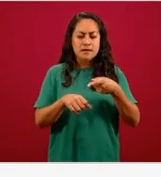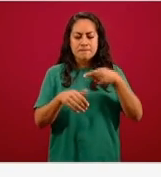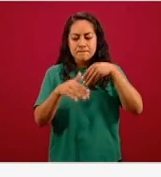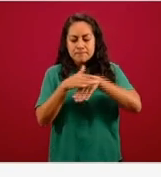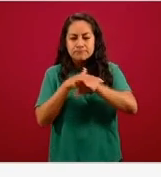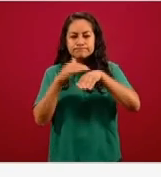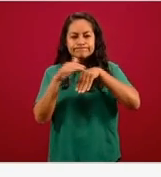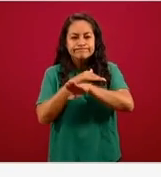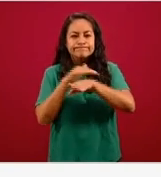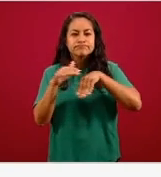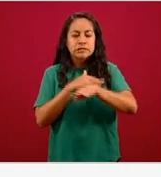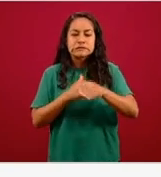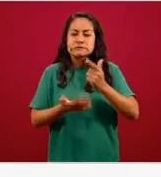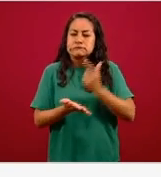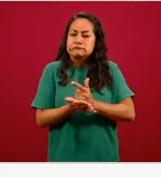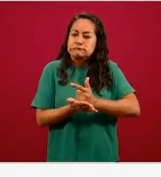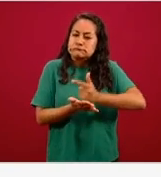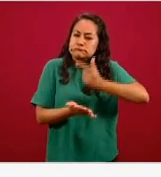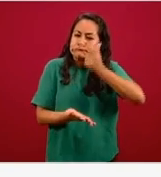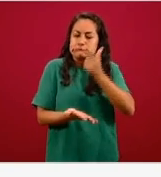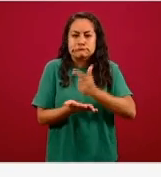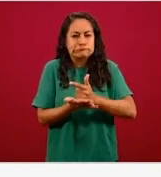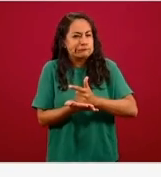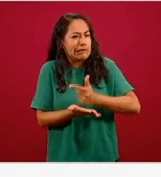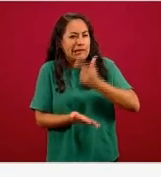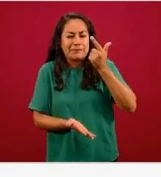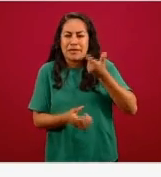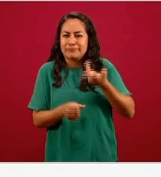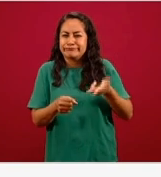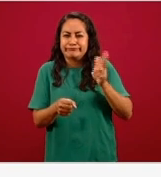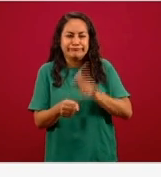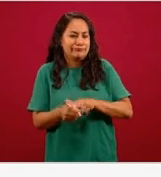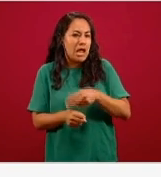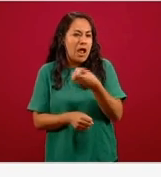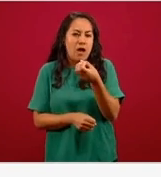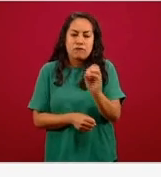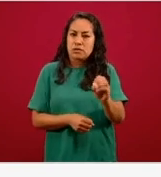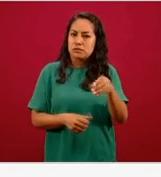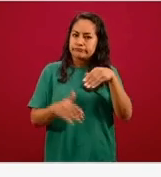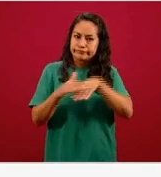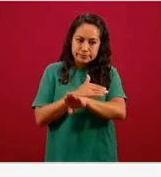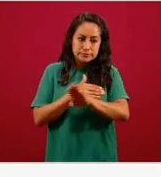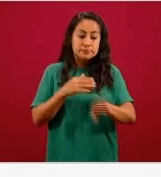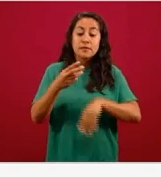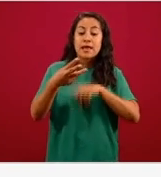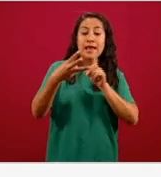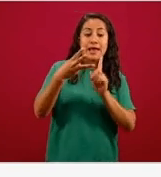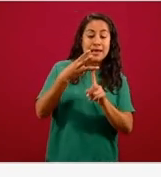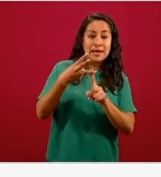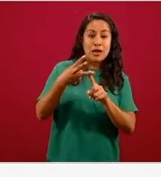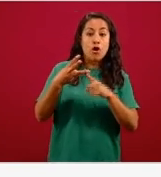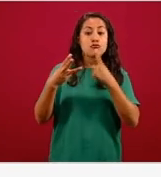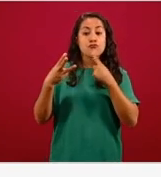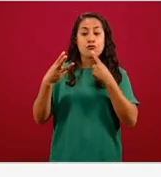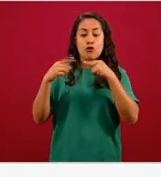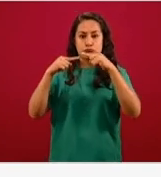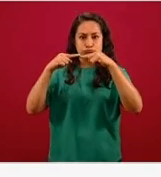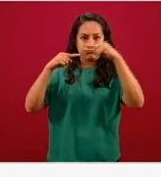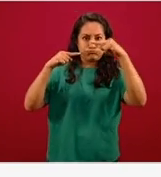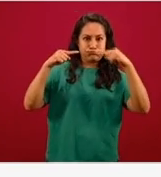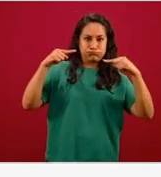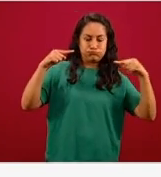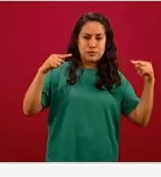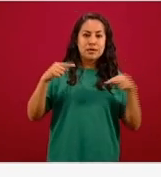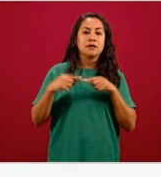Then we have the cumulative hospitalized cases that are represented through the